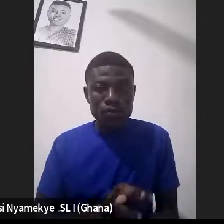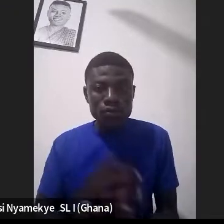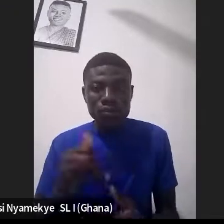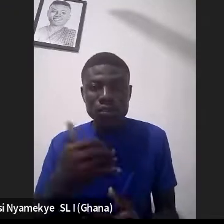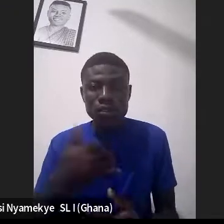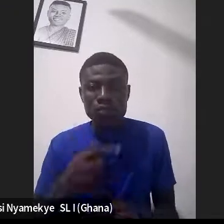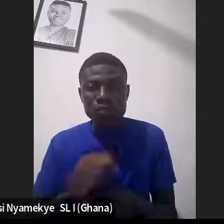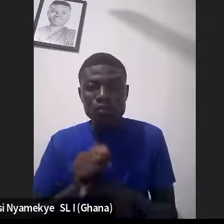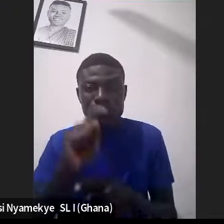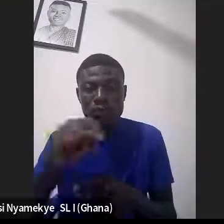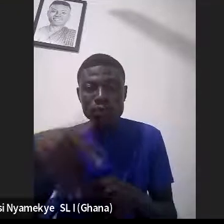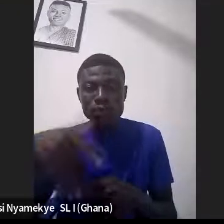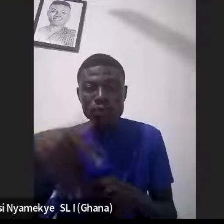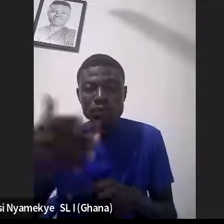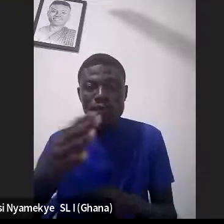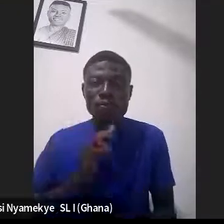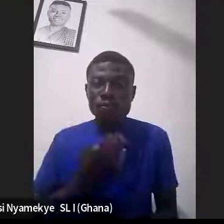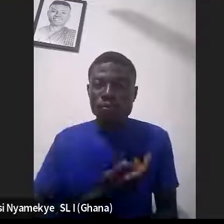though.